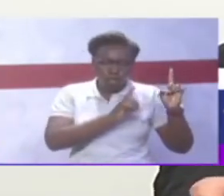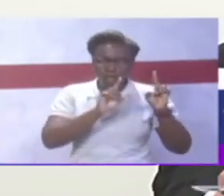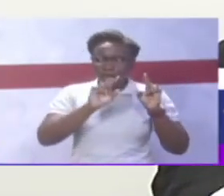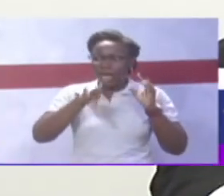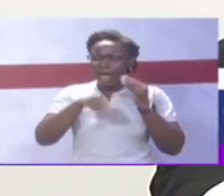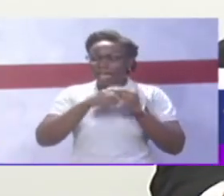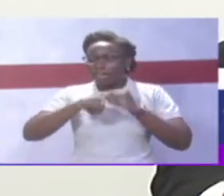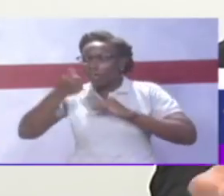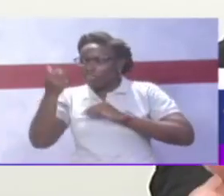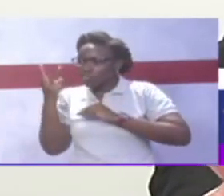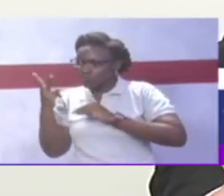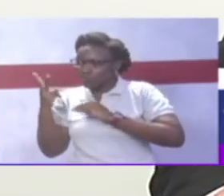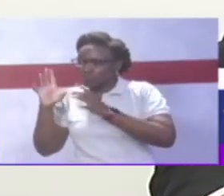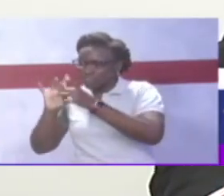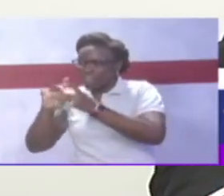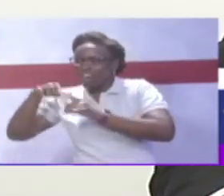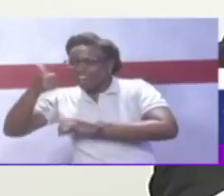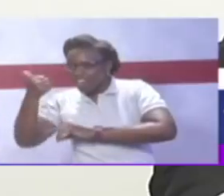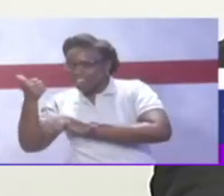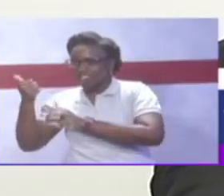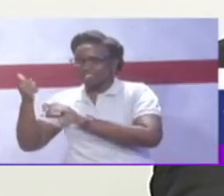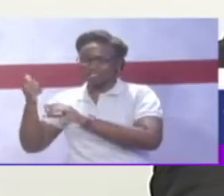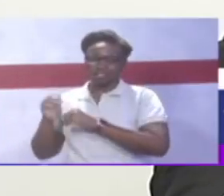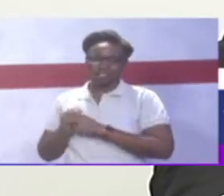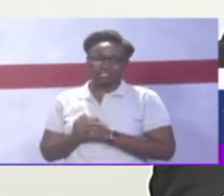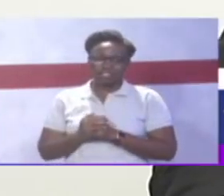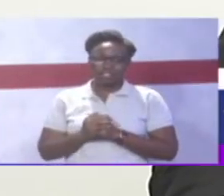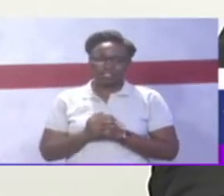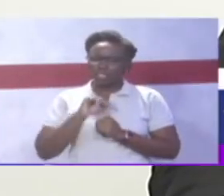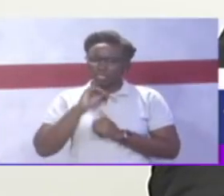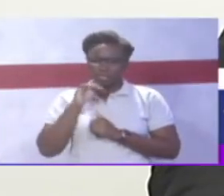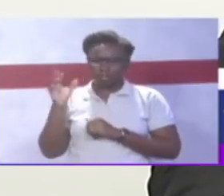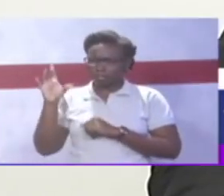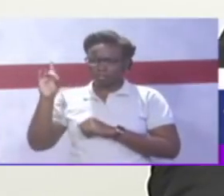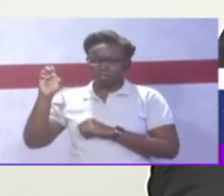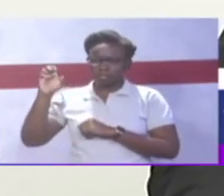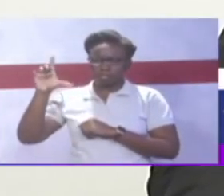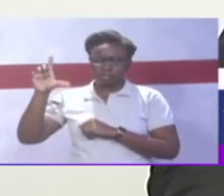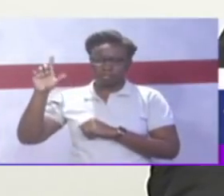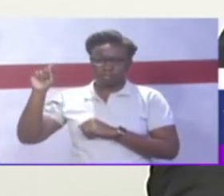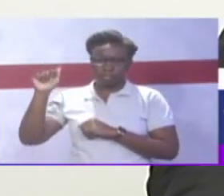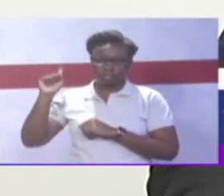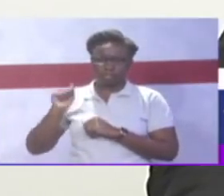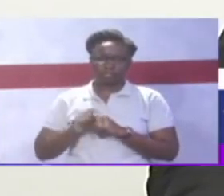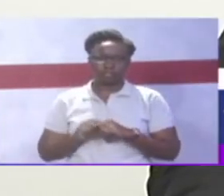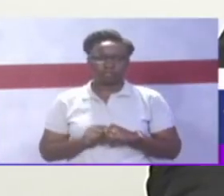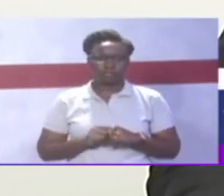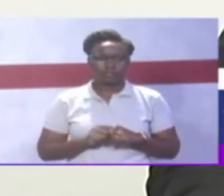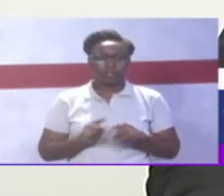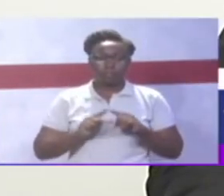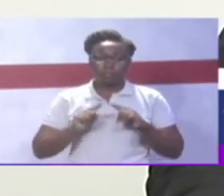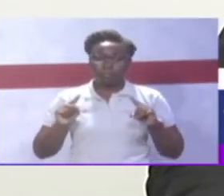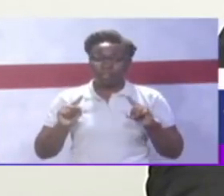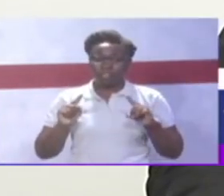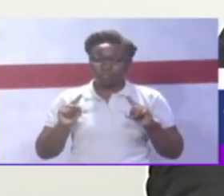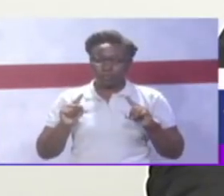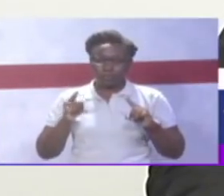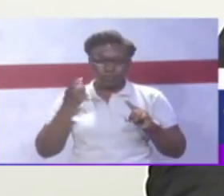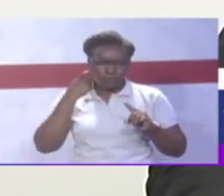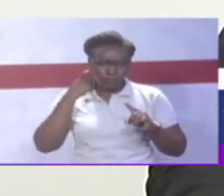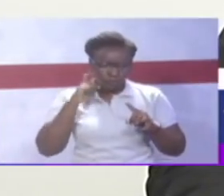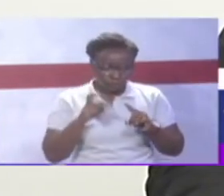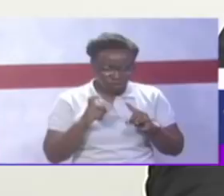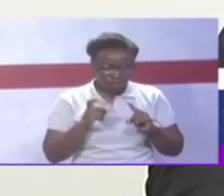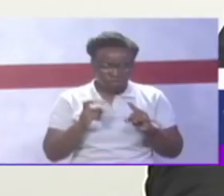location, again related to another case, right? Not known Delta. More or less what we're seeing is that the majority of them seem to be